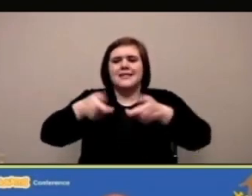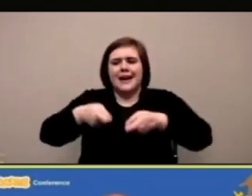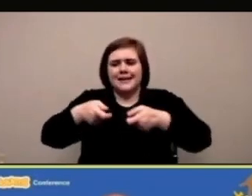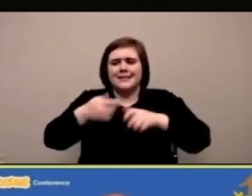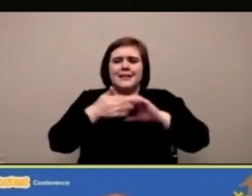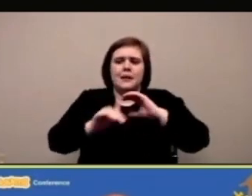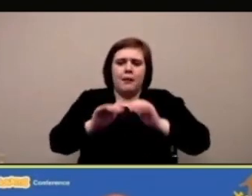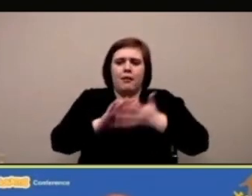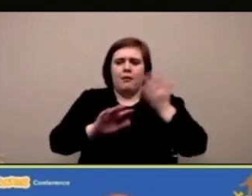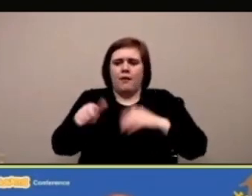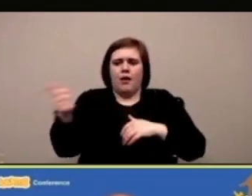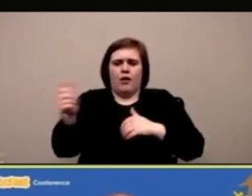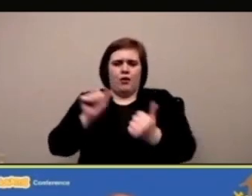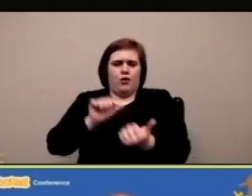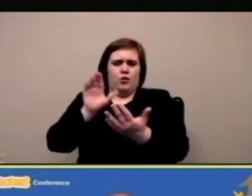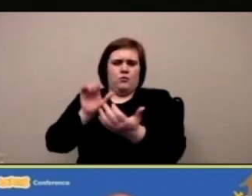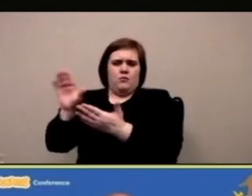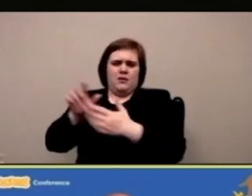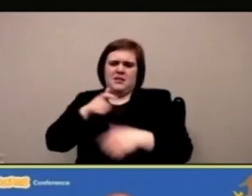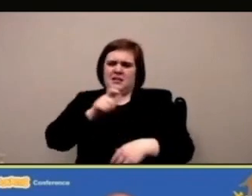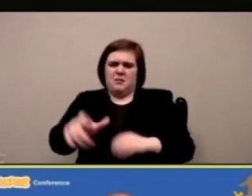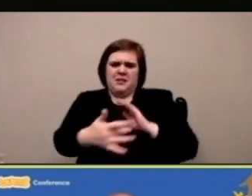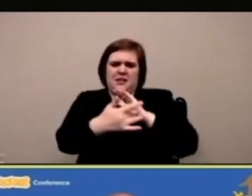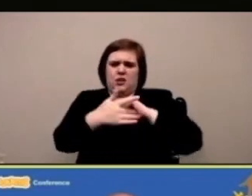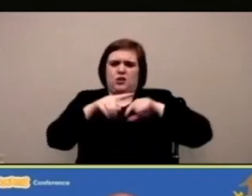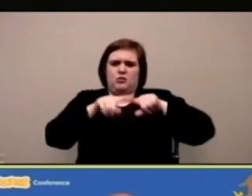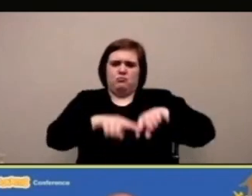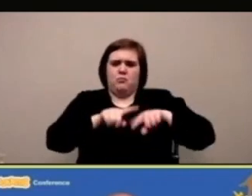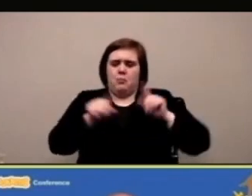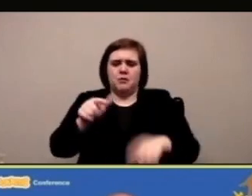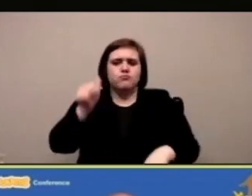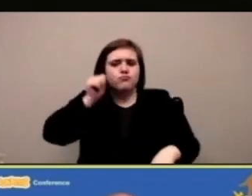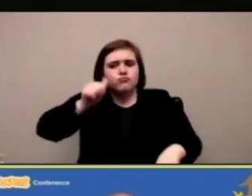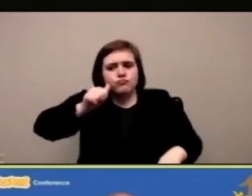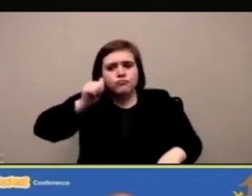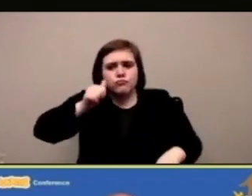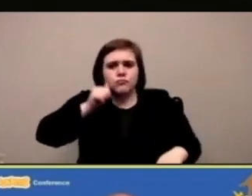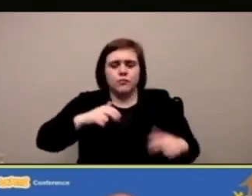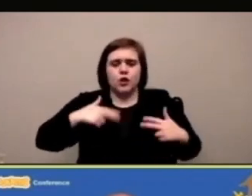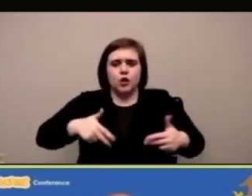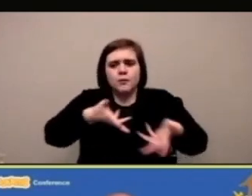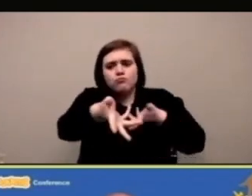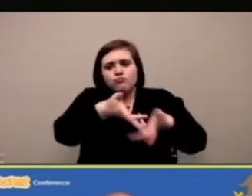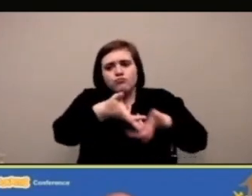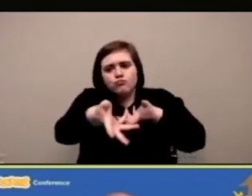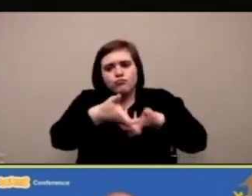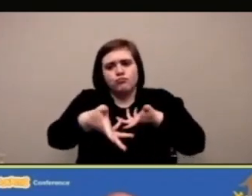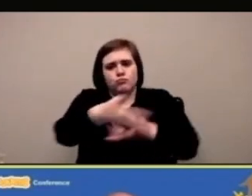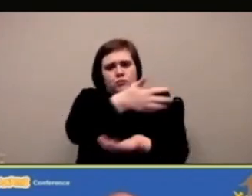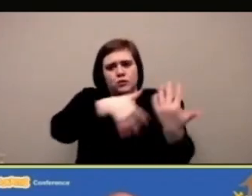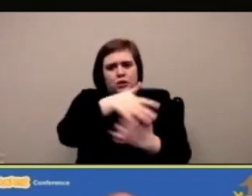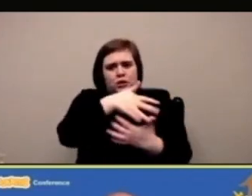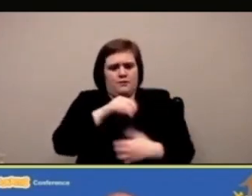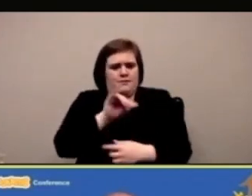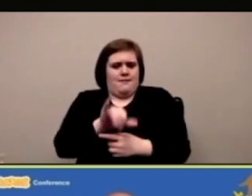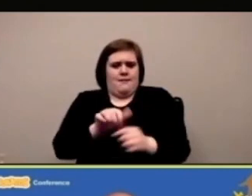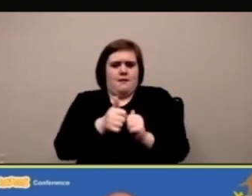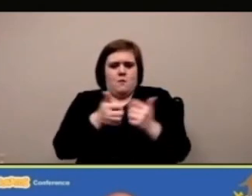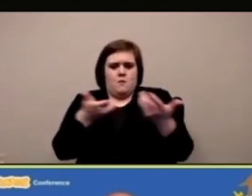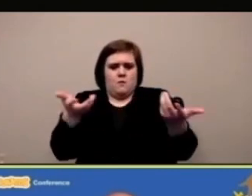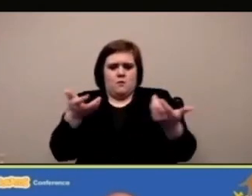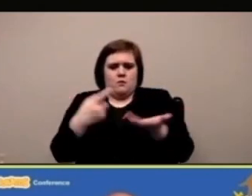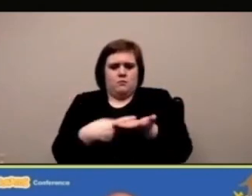doesn't have to be technology based. It could be, just everyday human interaction. But what are some ways that we